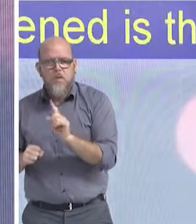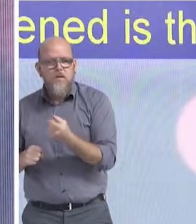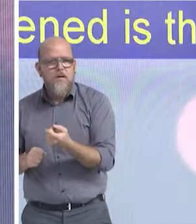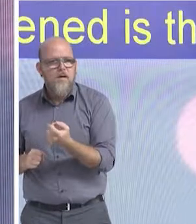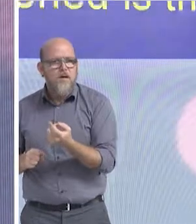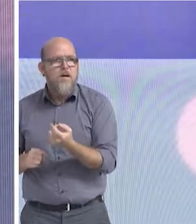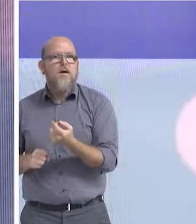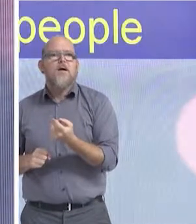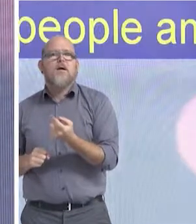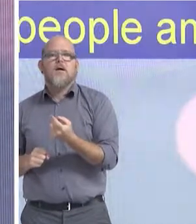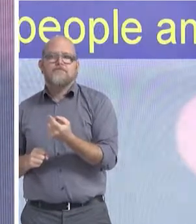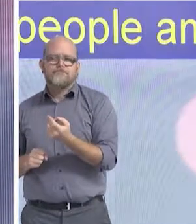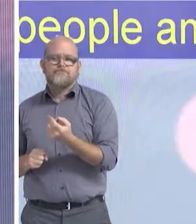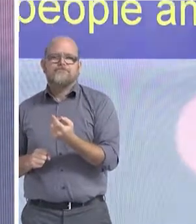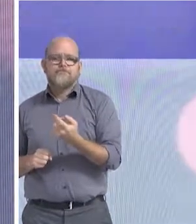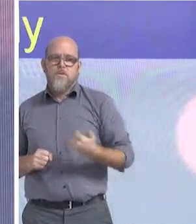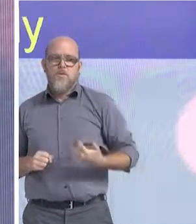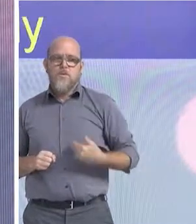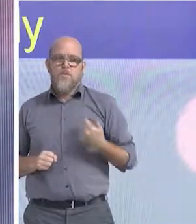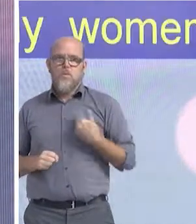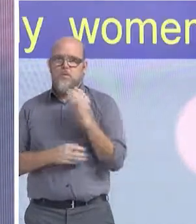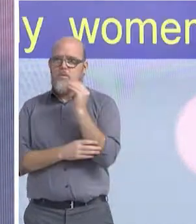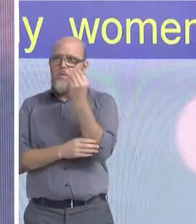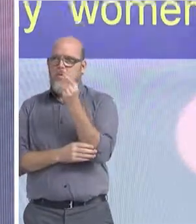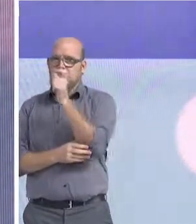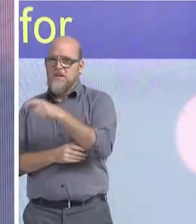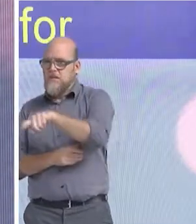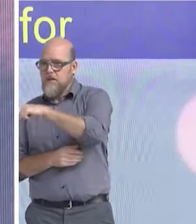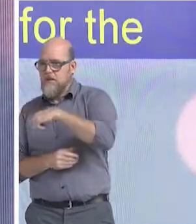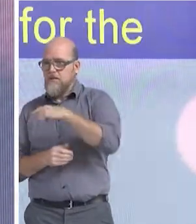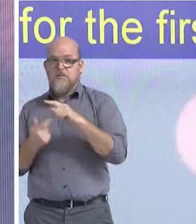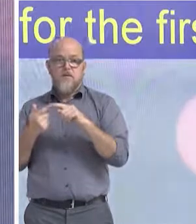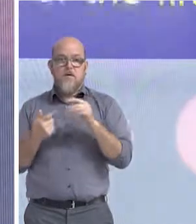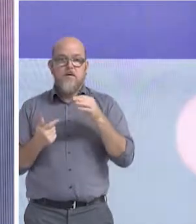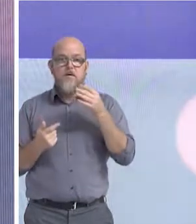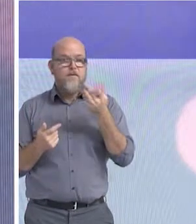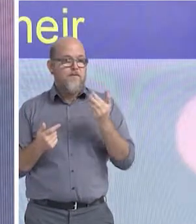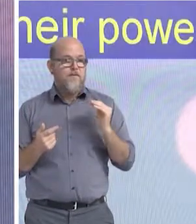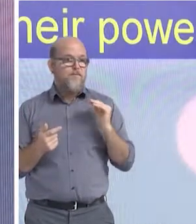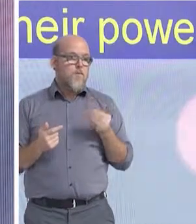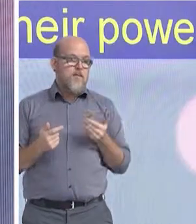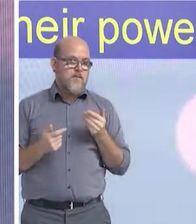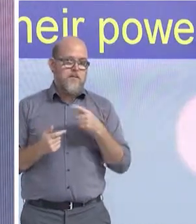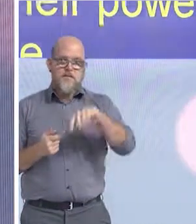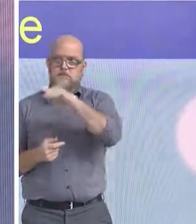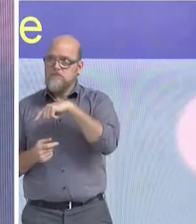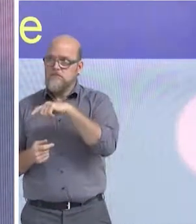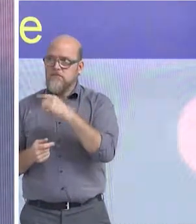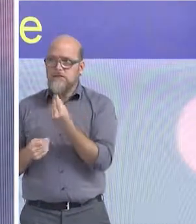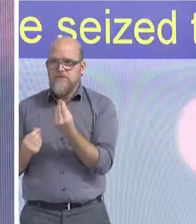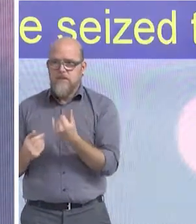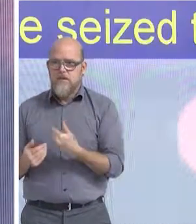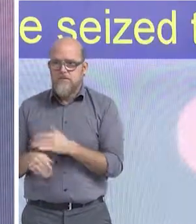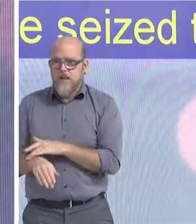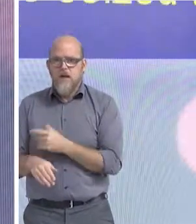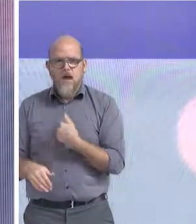particularly women, have actually suddenly for the first time noticed their power. They really have seized their power. And at the moment,